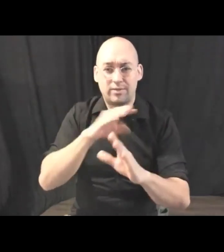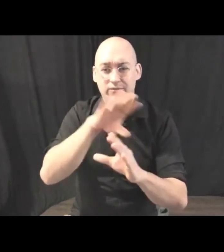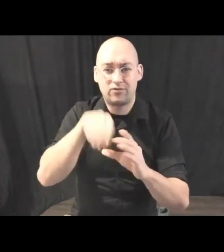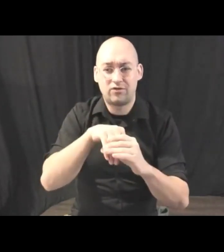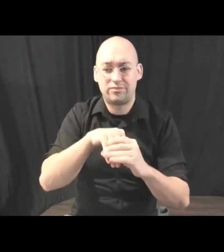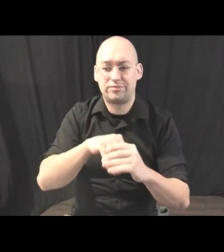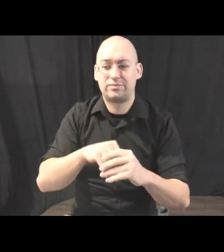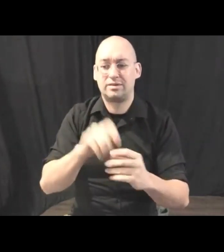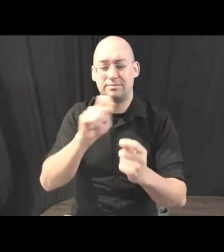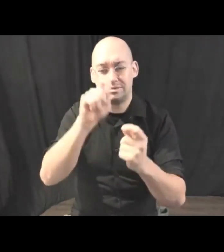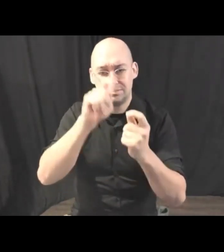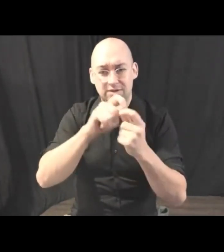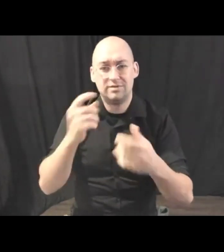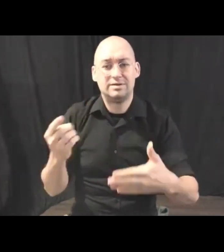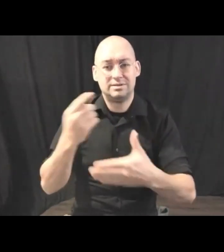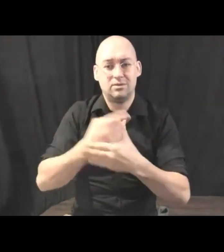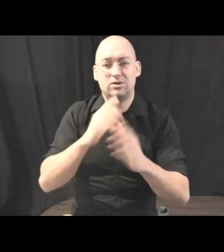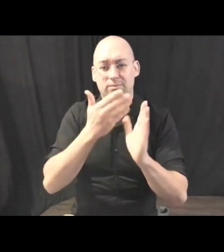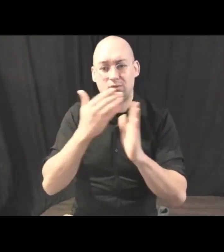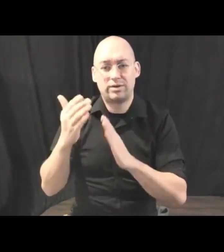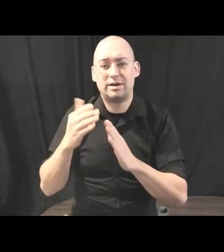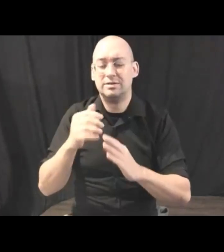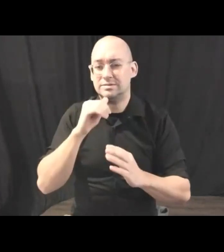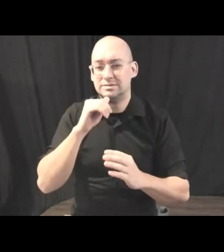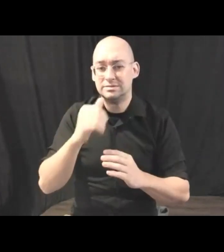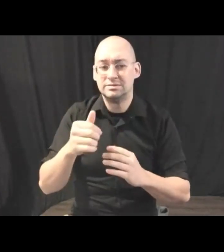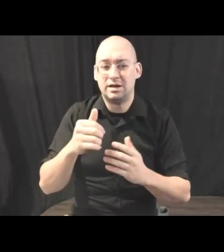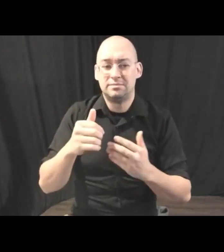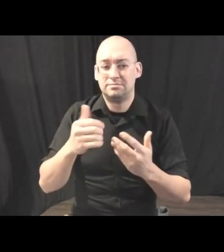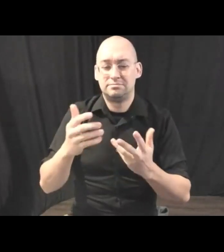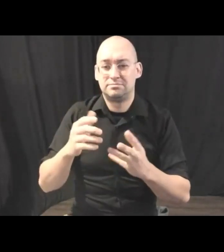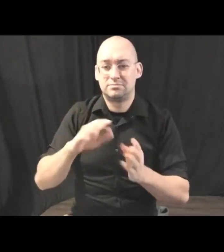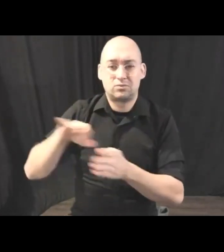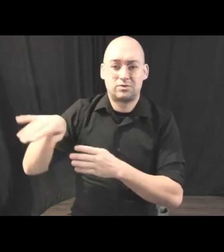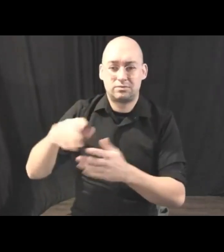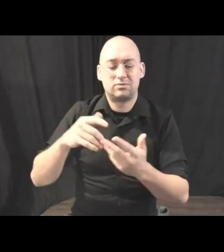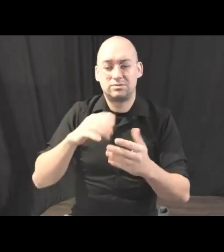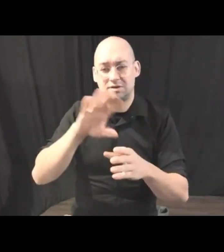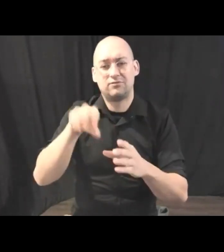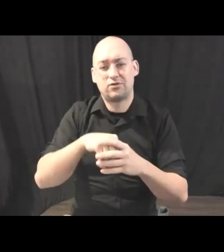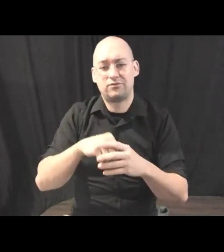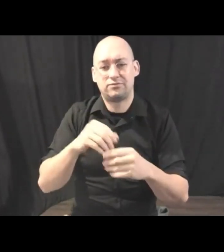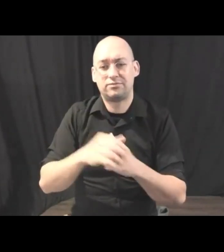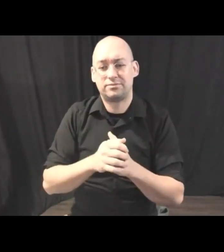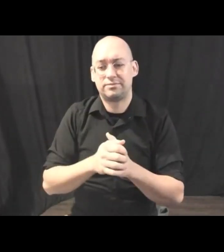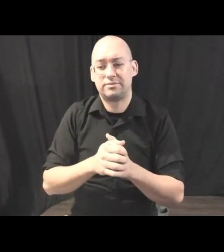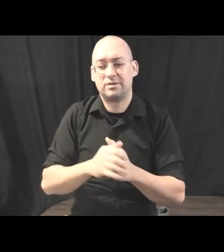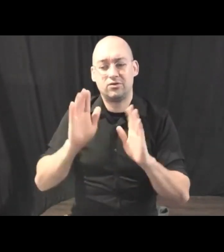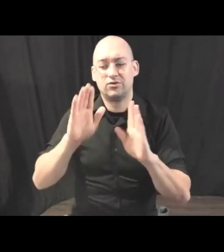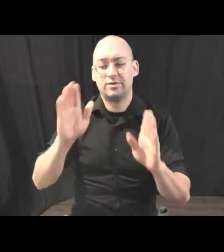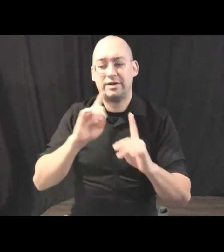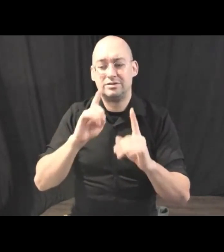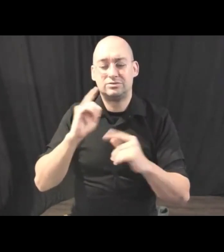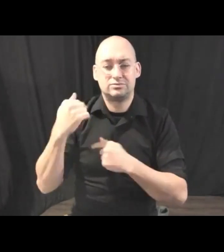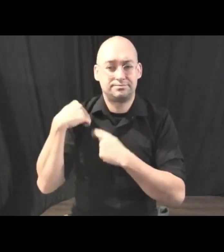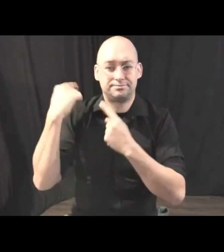particularly the disability community is no stranger to 504 protests and the history of that. So this is going to be a time, and Gray Panthers even way back in the